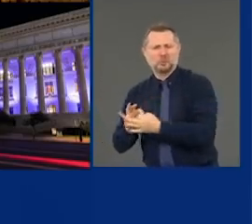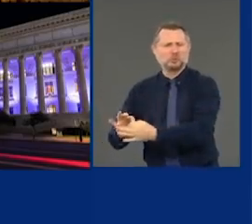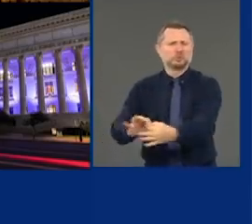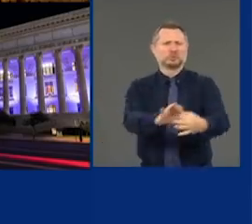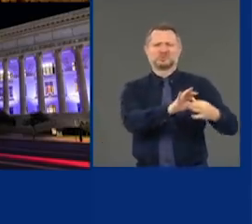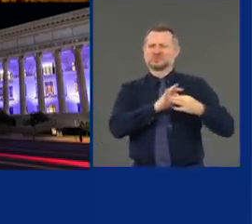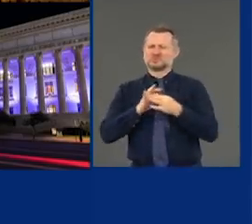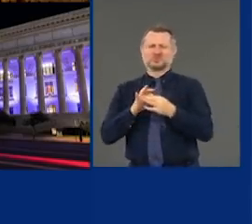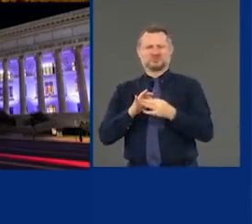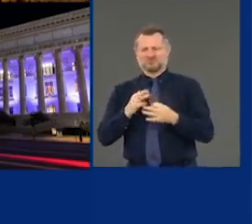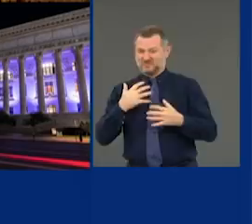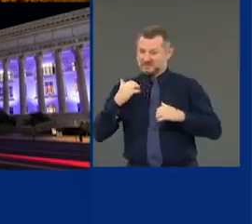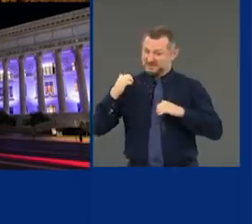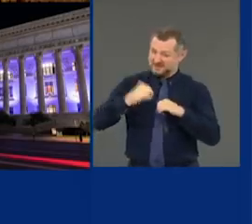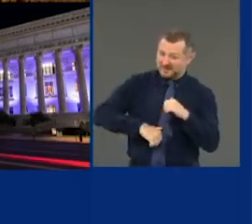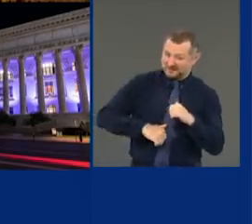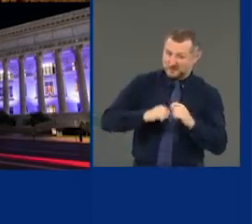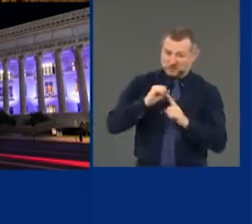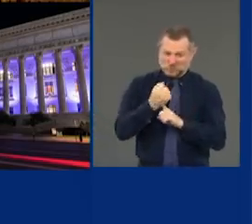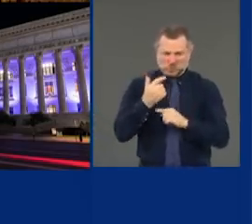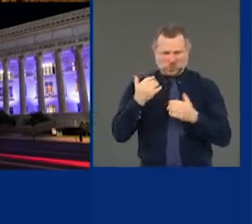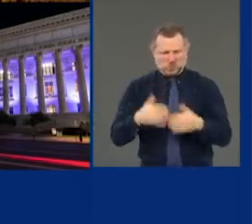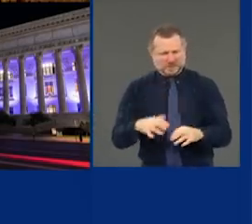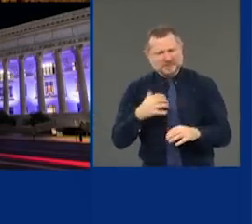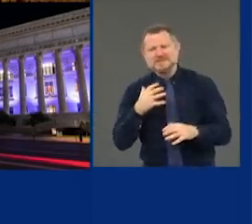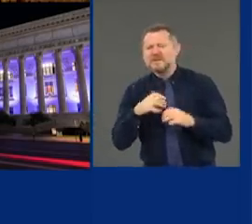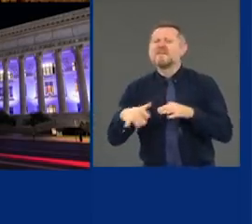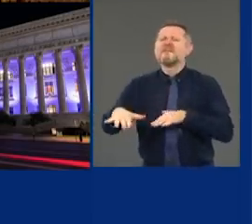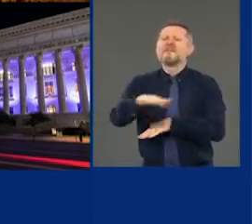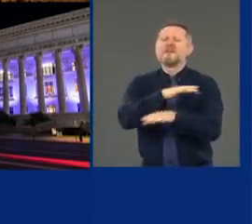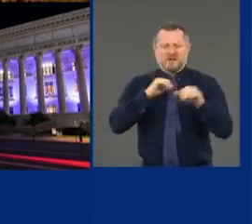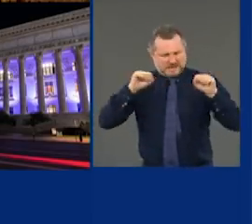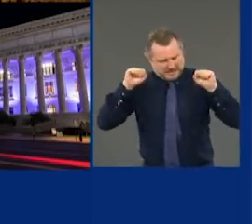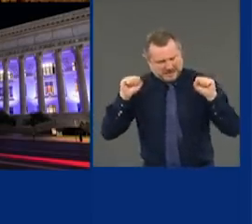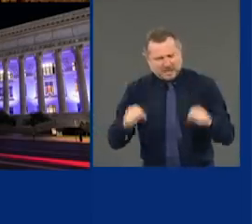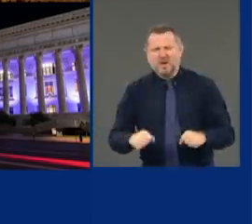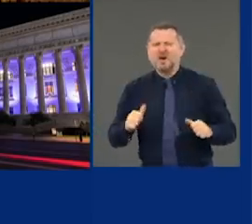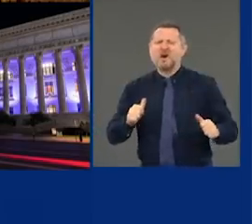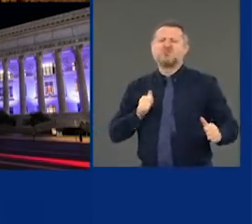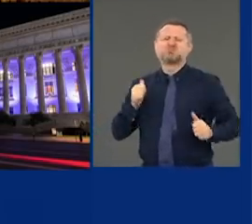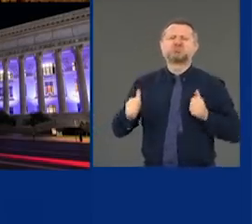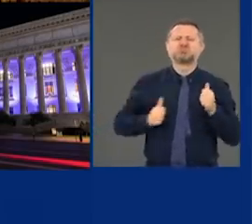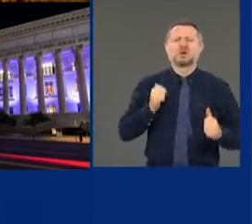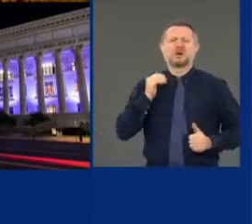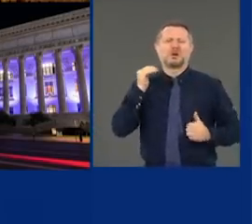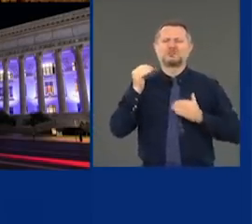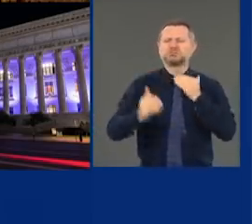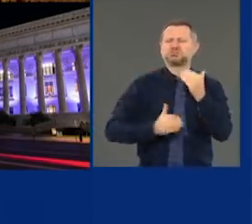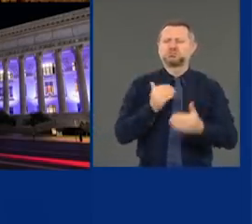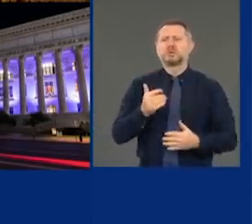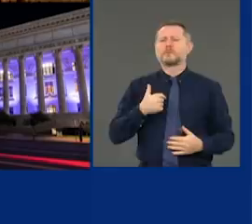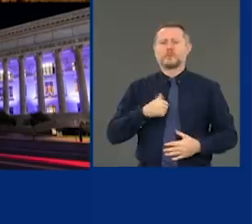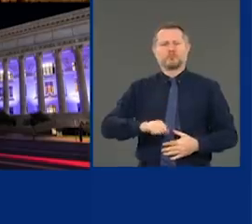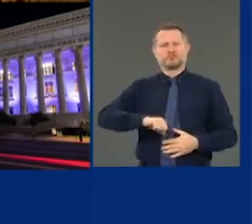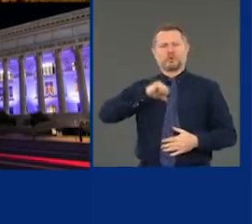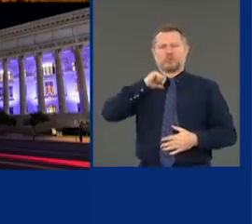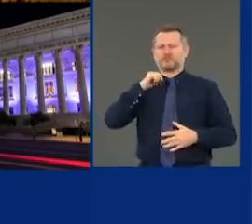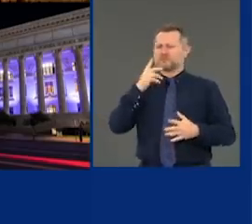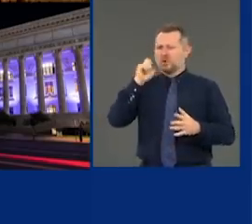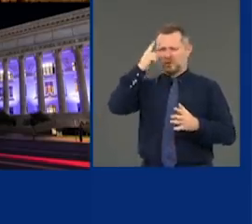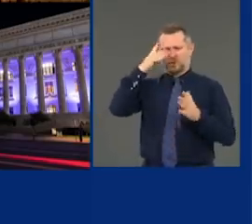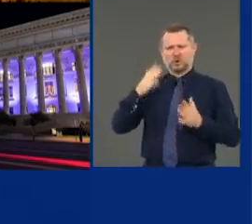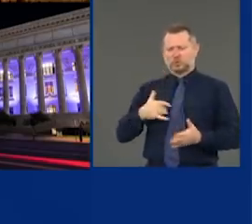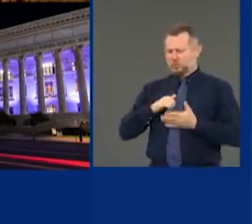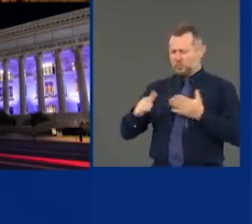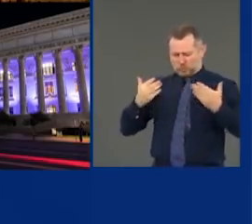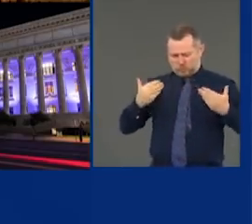things are tough, New Yorkers are tougher. And that's what they did here. And I'm so proud to be governor of New York. And I'm so